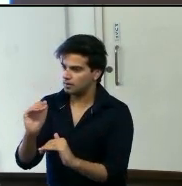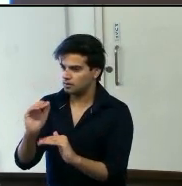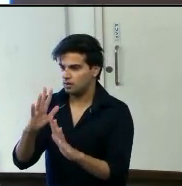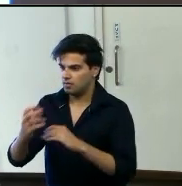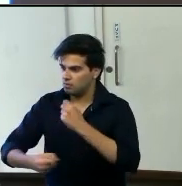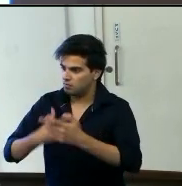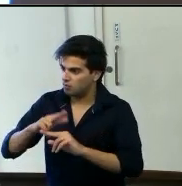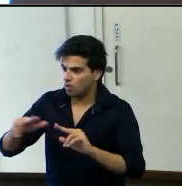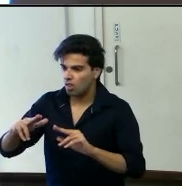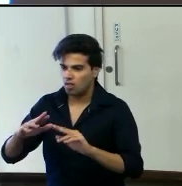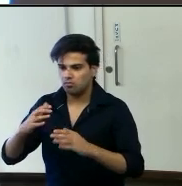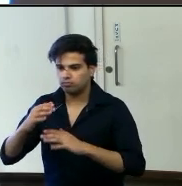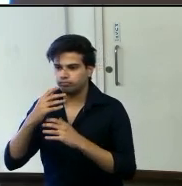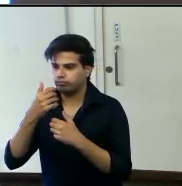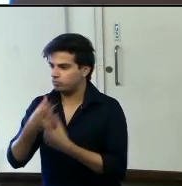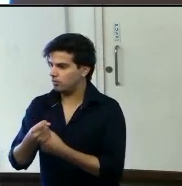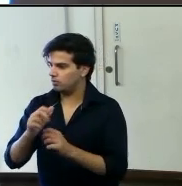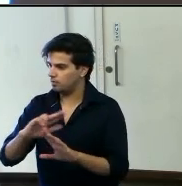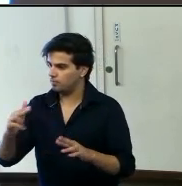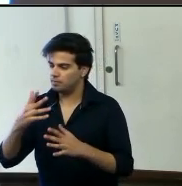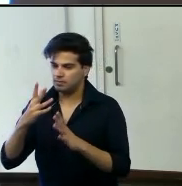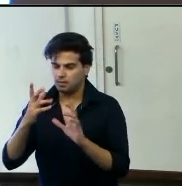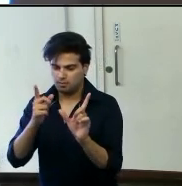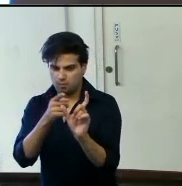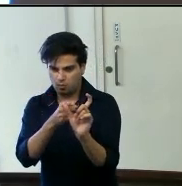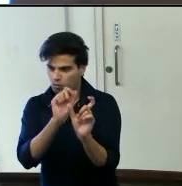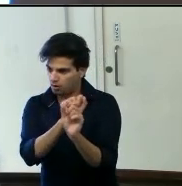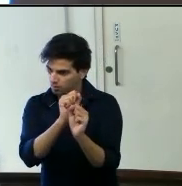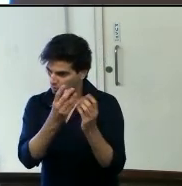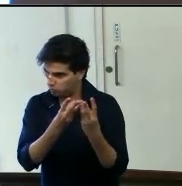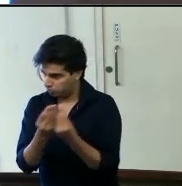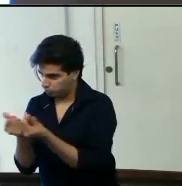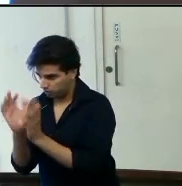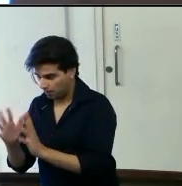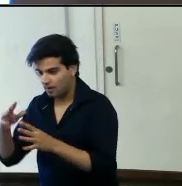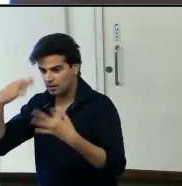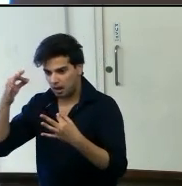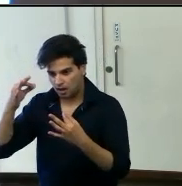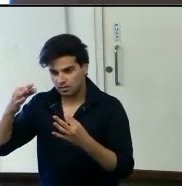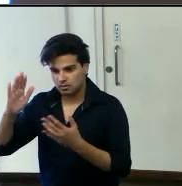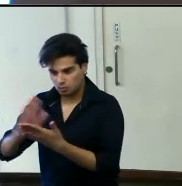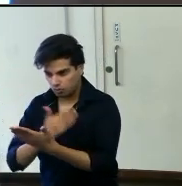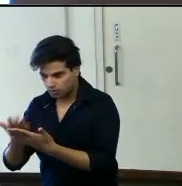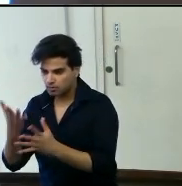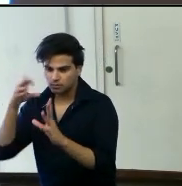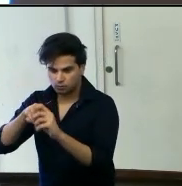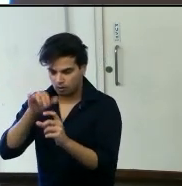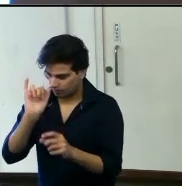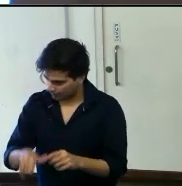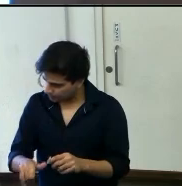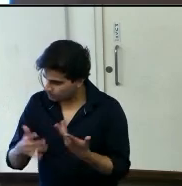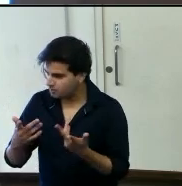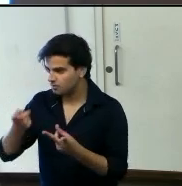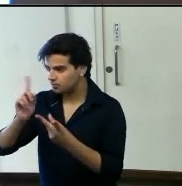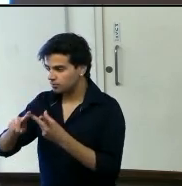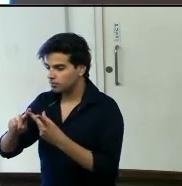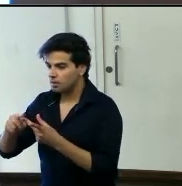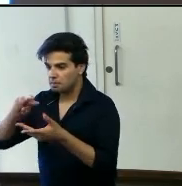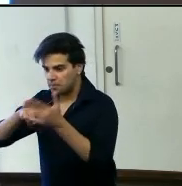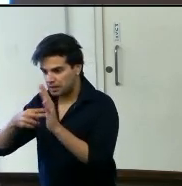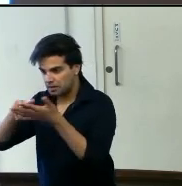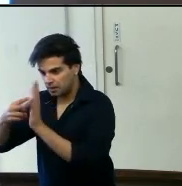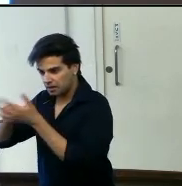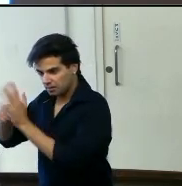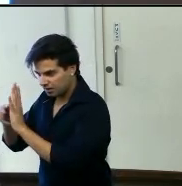possibility. Is there a sense of rhythm in the work, which is from dance and music? It is there. Is there a kind of meaning that comes